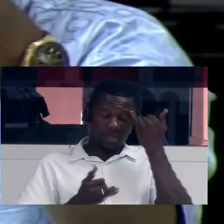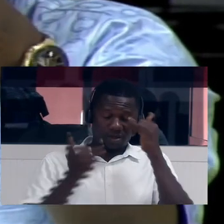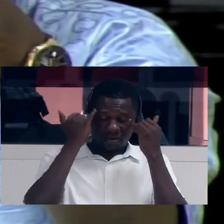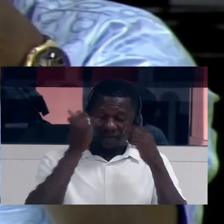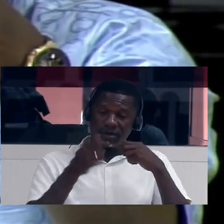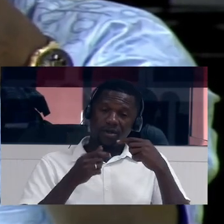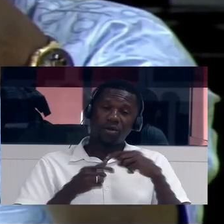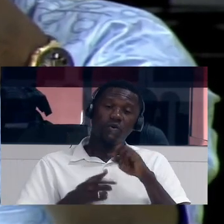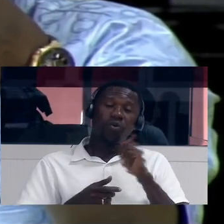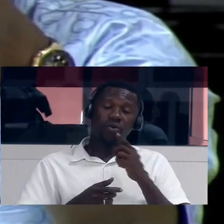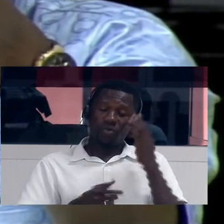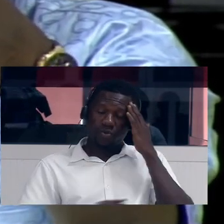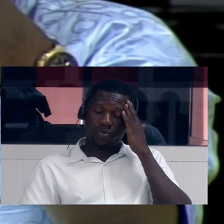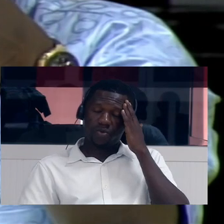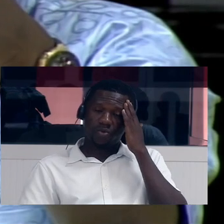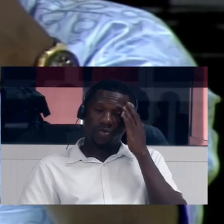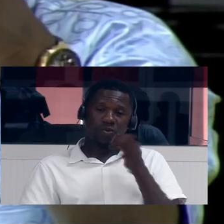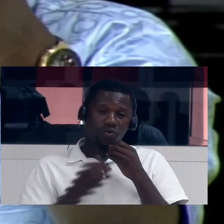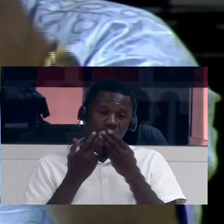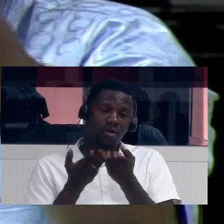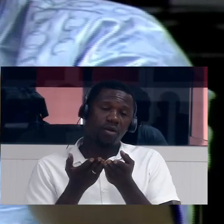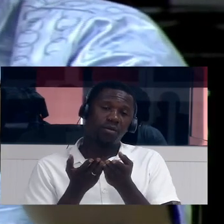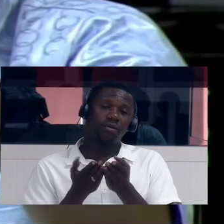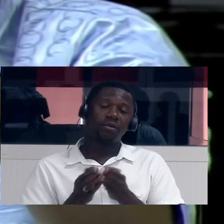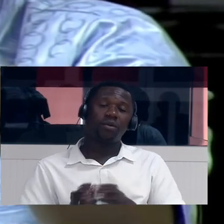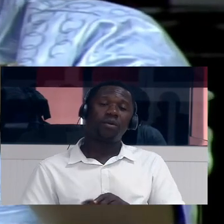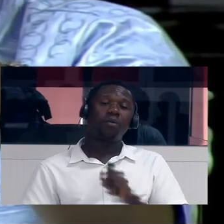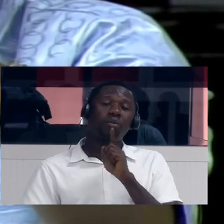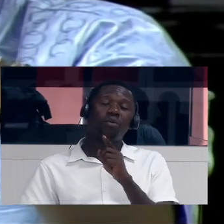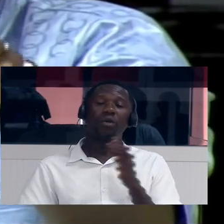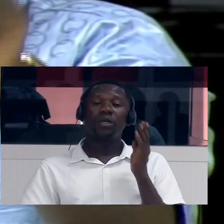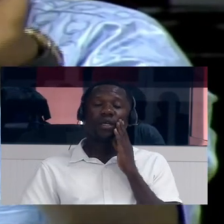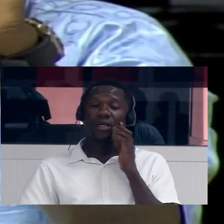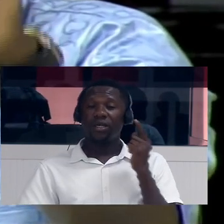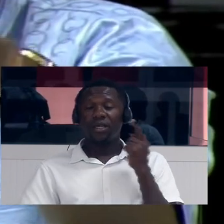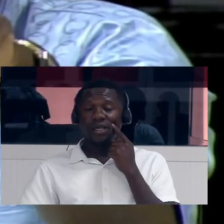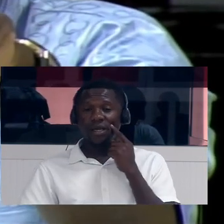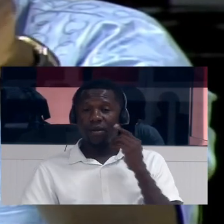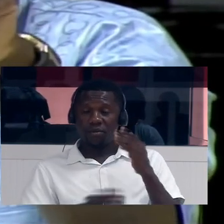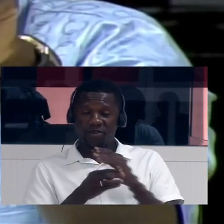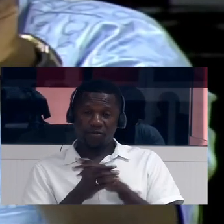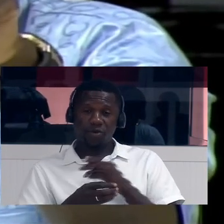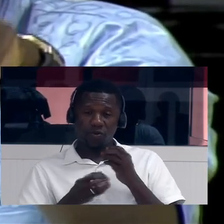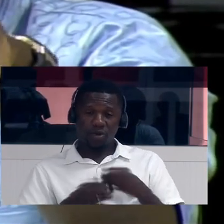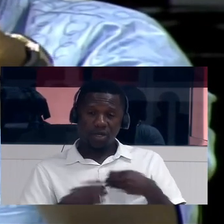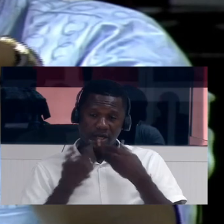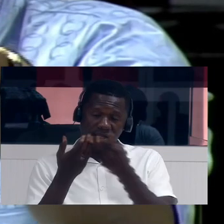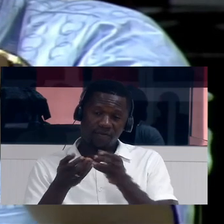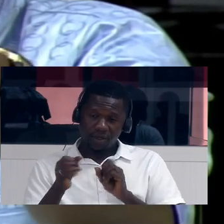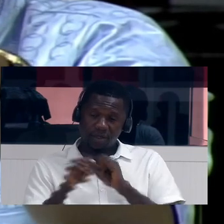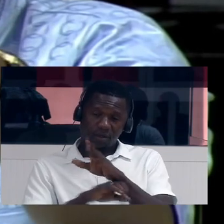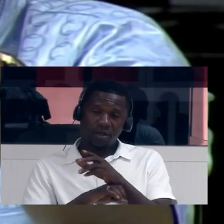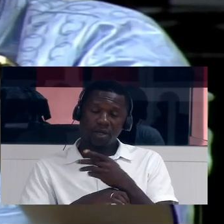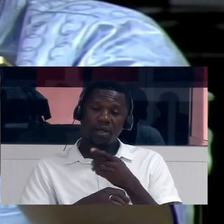evidence. But the day before, you had given instructions that if